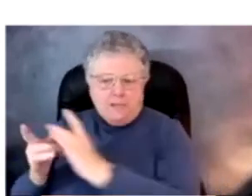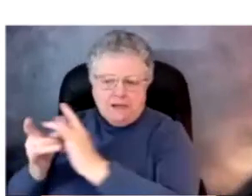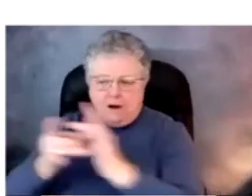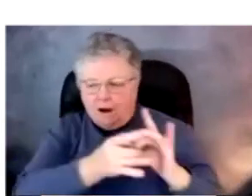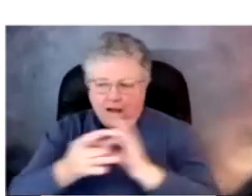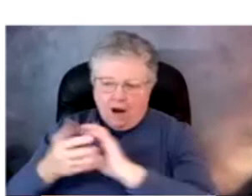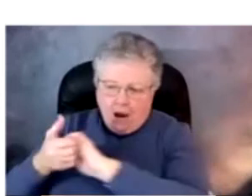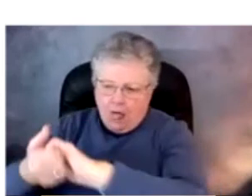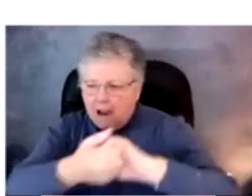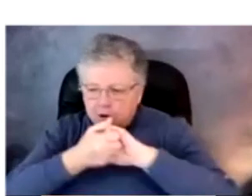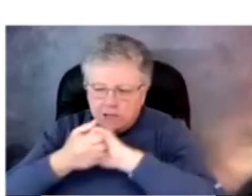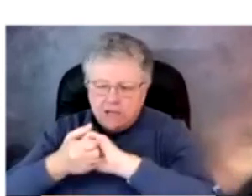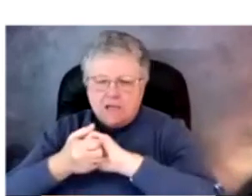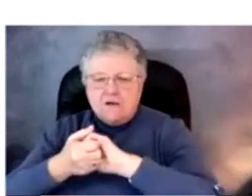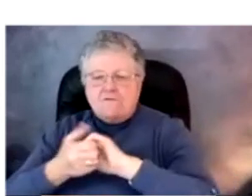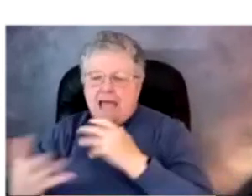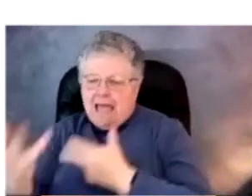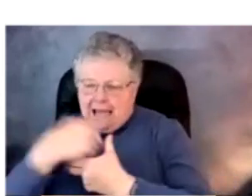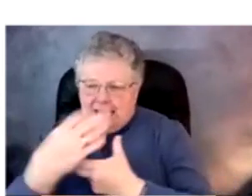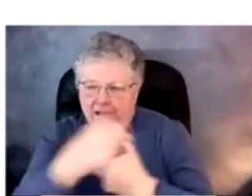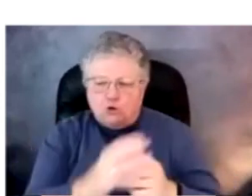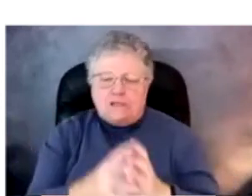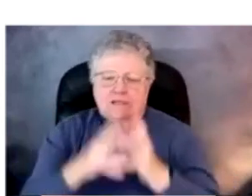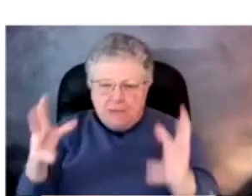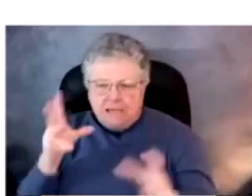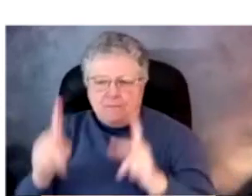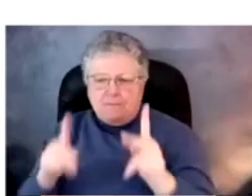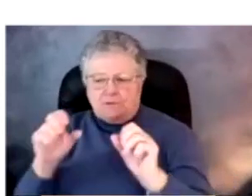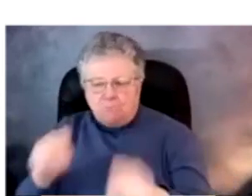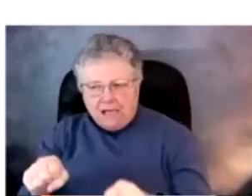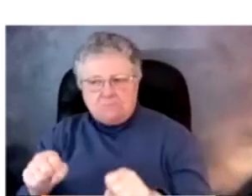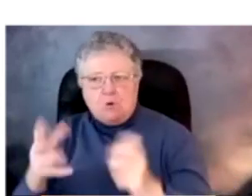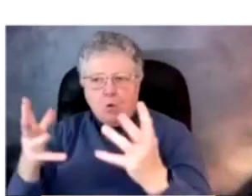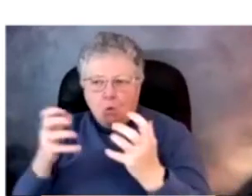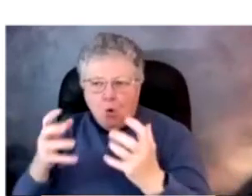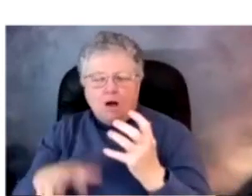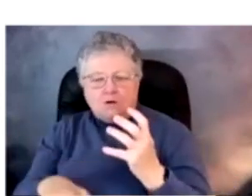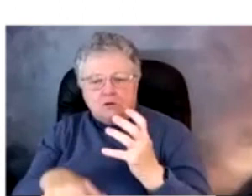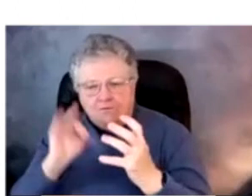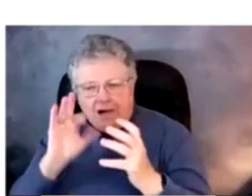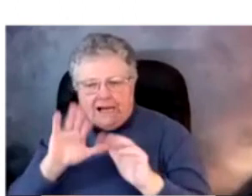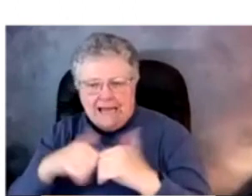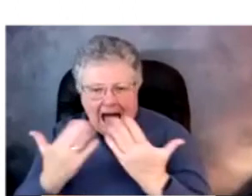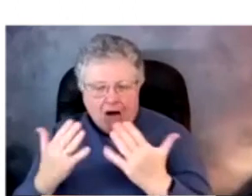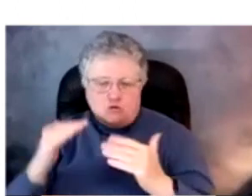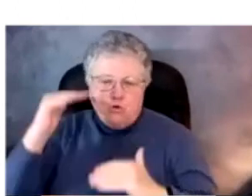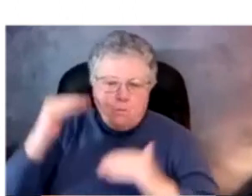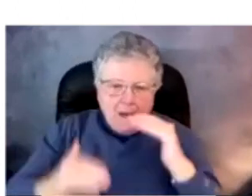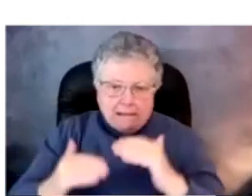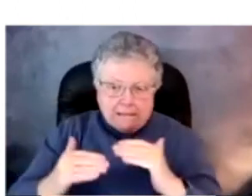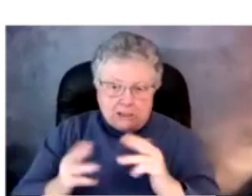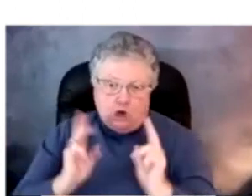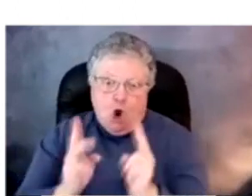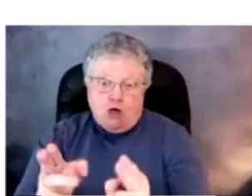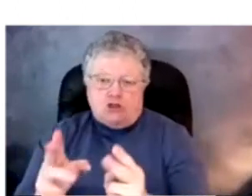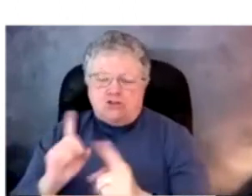takes time, and we are here and want to take that time and find a way to balance like urgency and advocacy, and also time to really